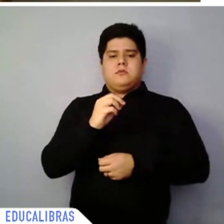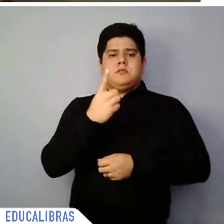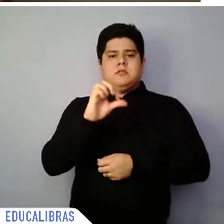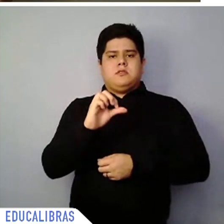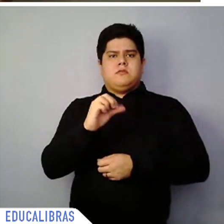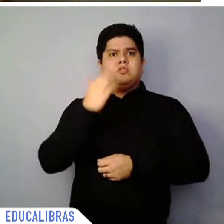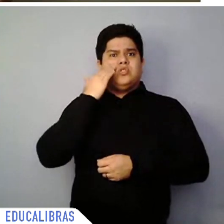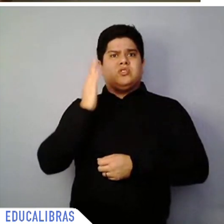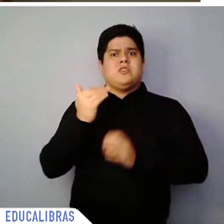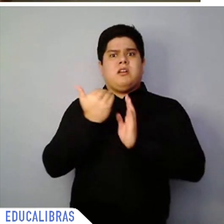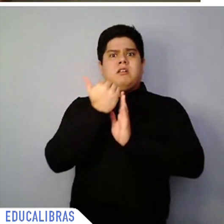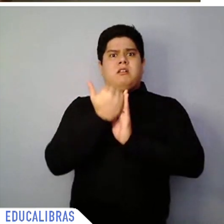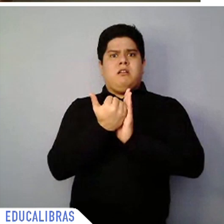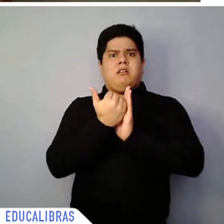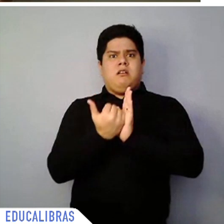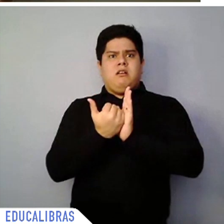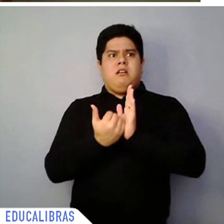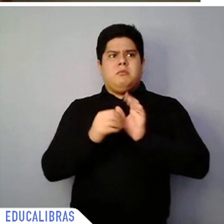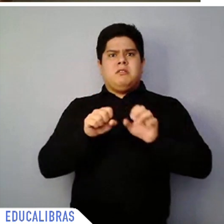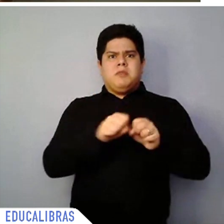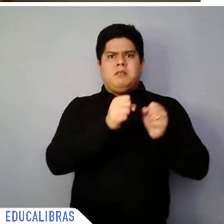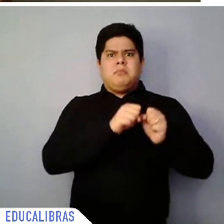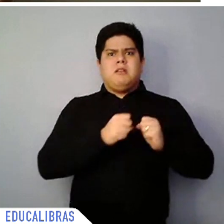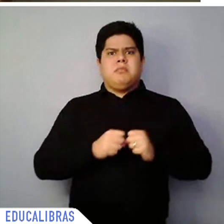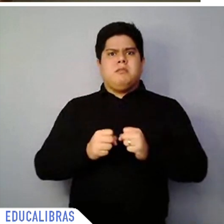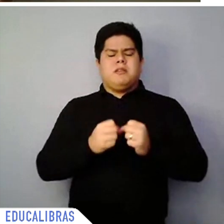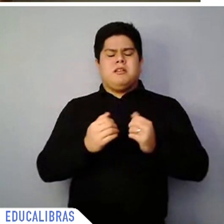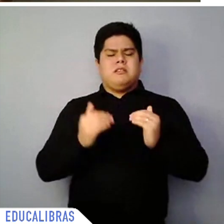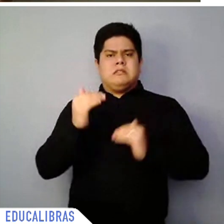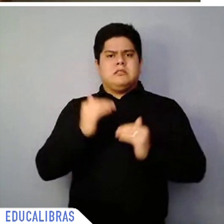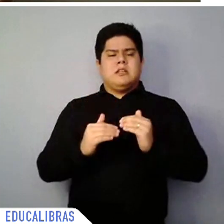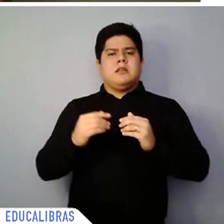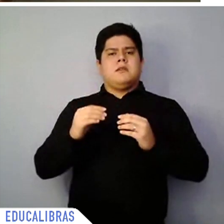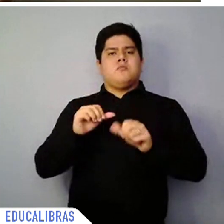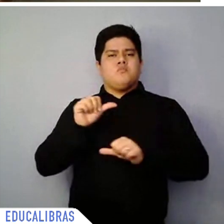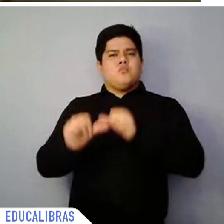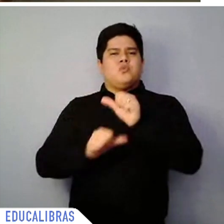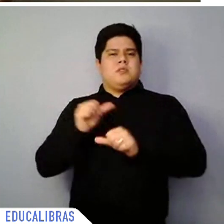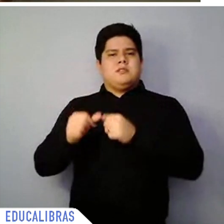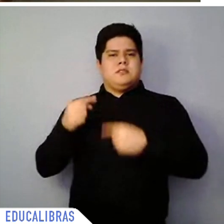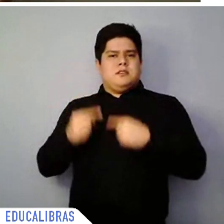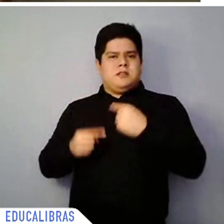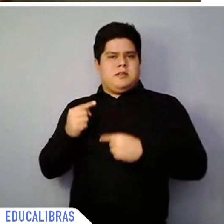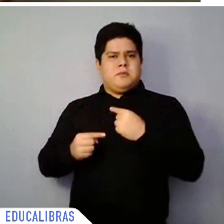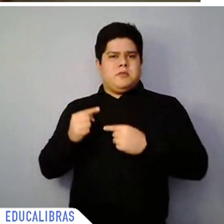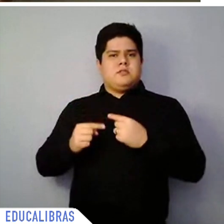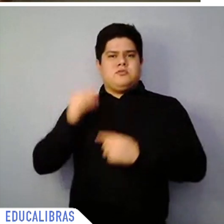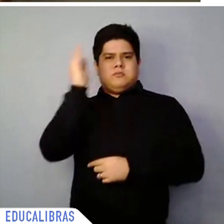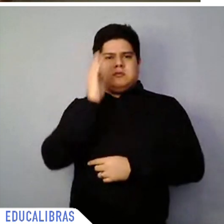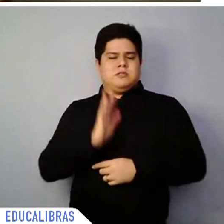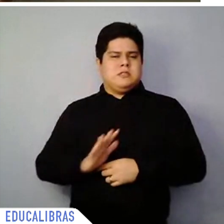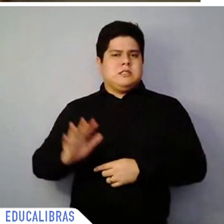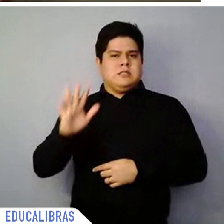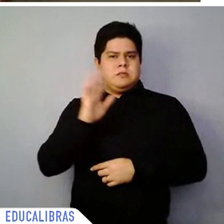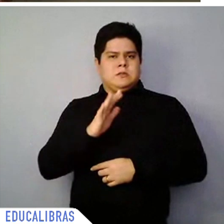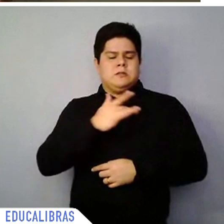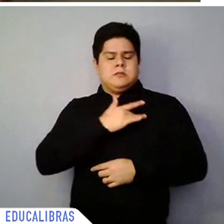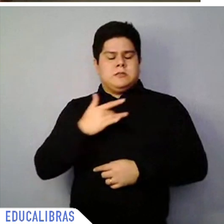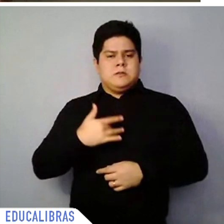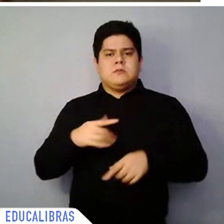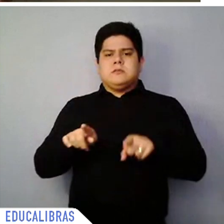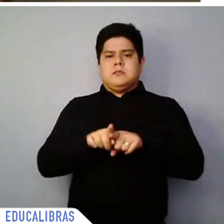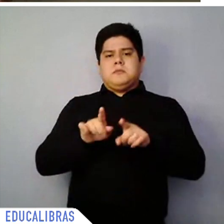2019, it would be only 38%. So from 90% to 38%, the drop is